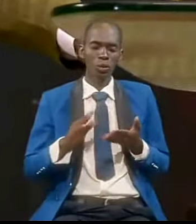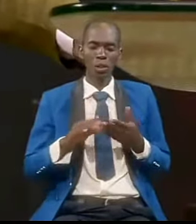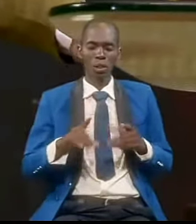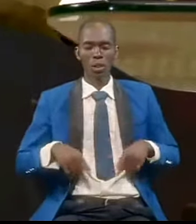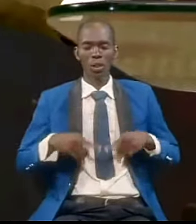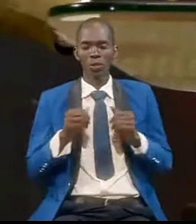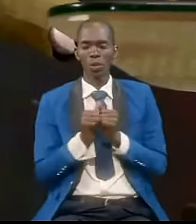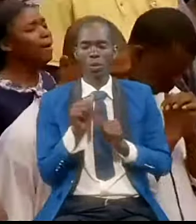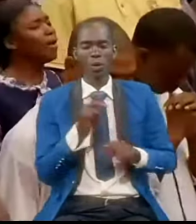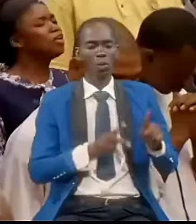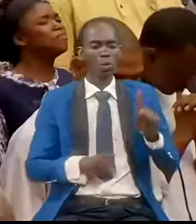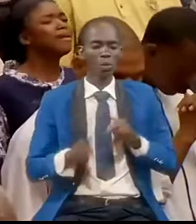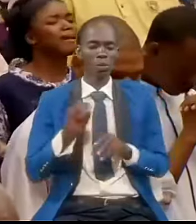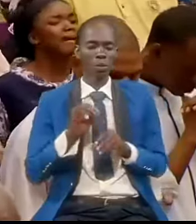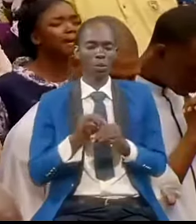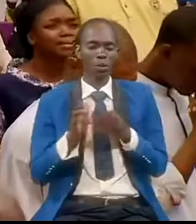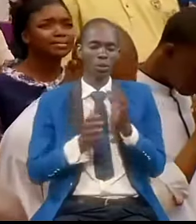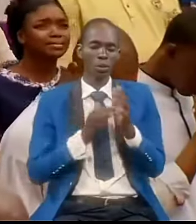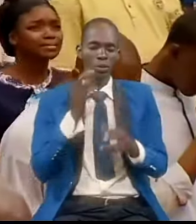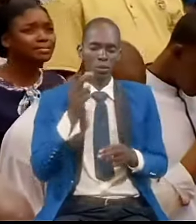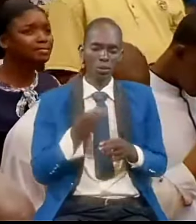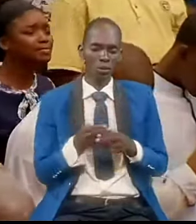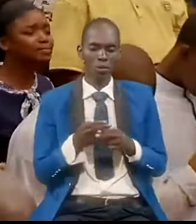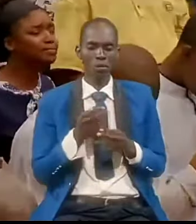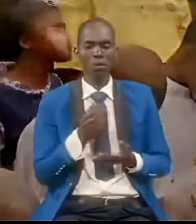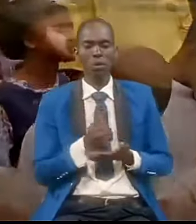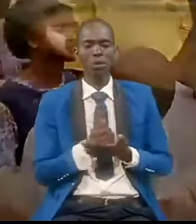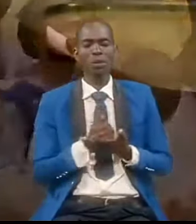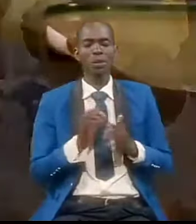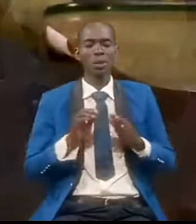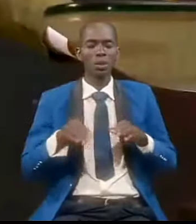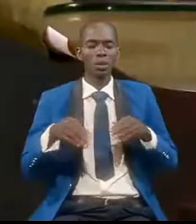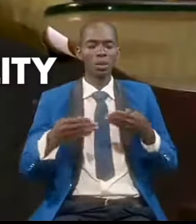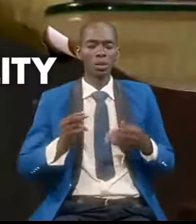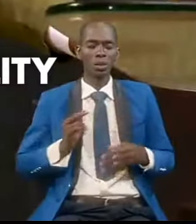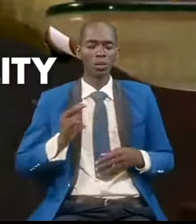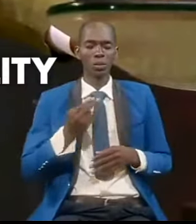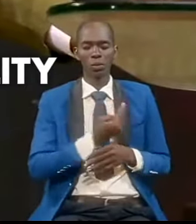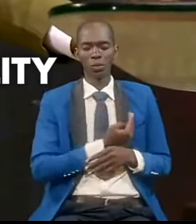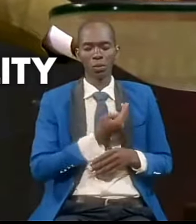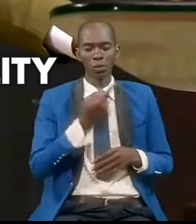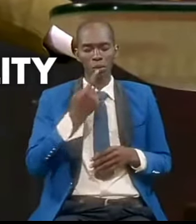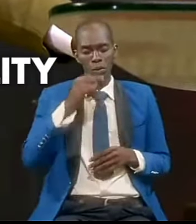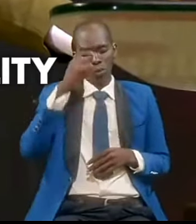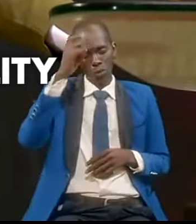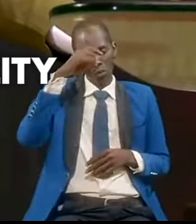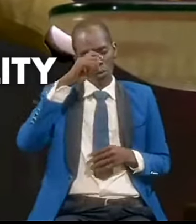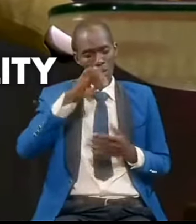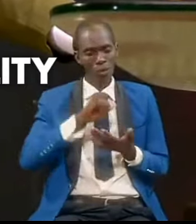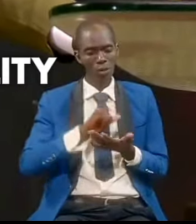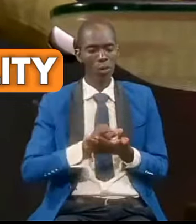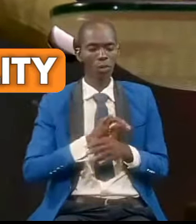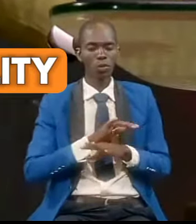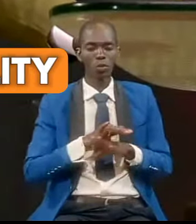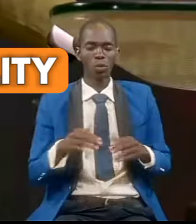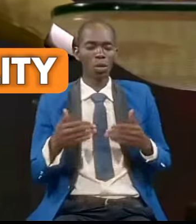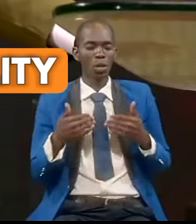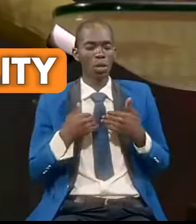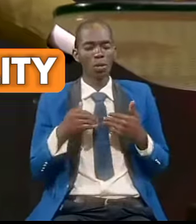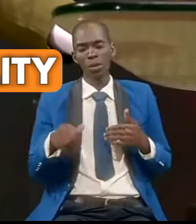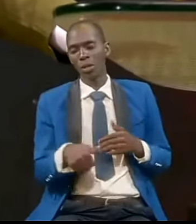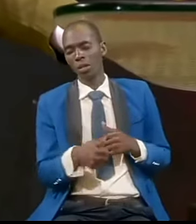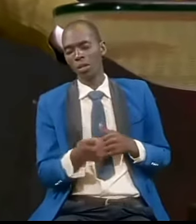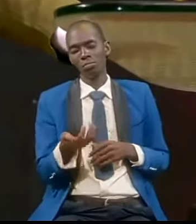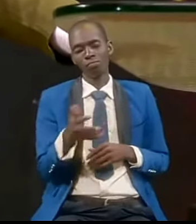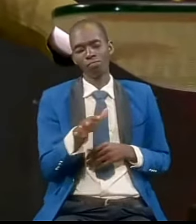in Jesus' name. Give us the wisdom that doesn't have any